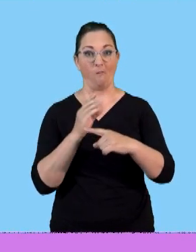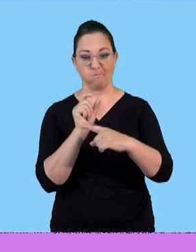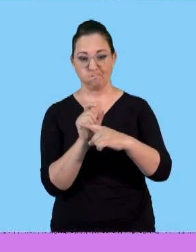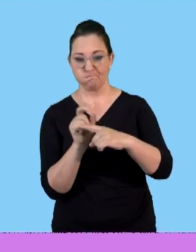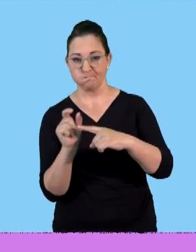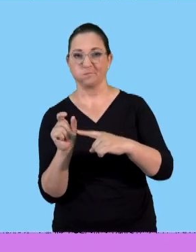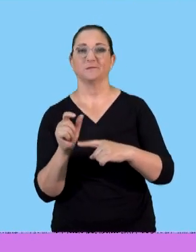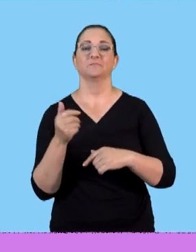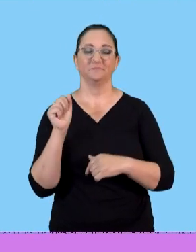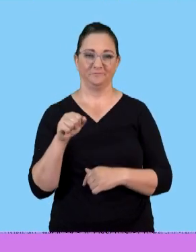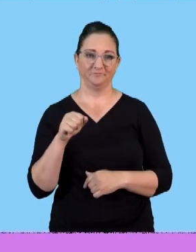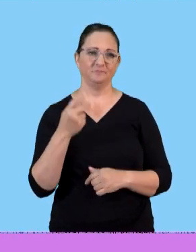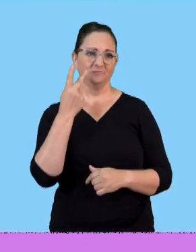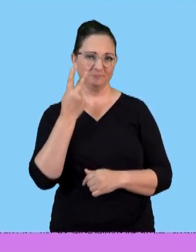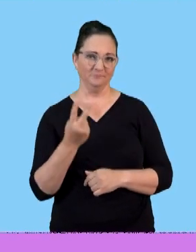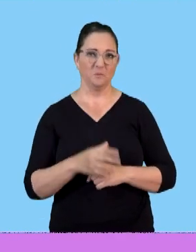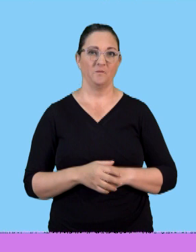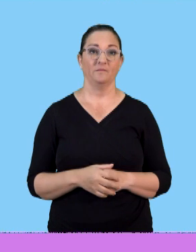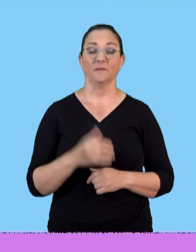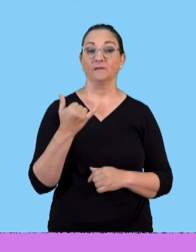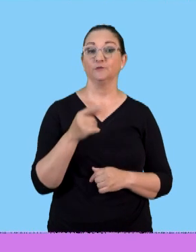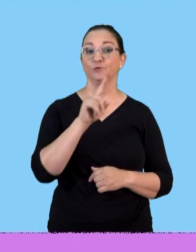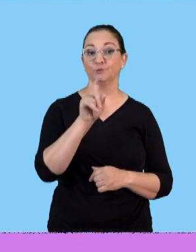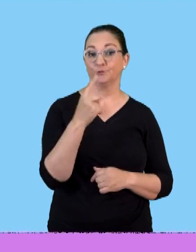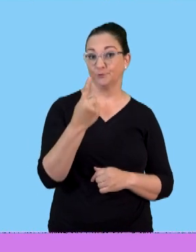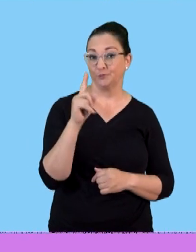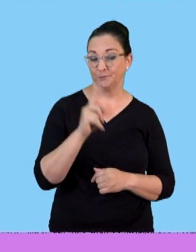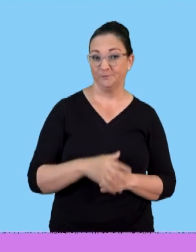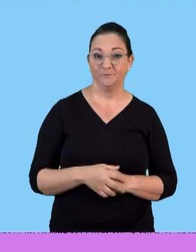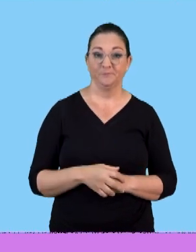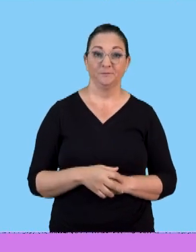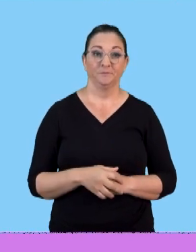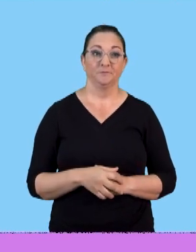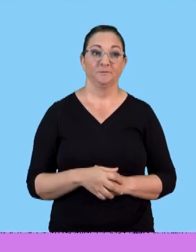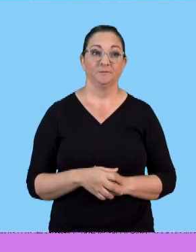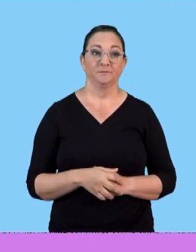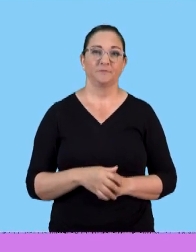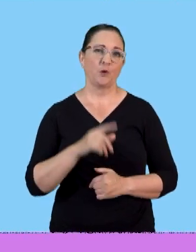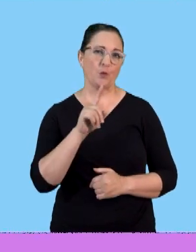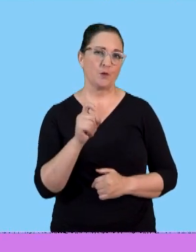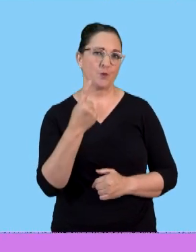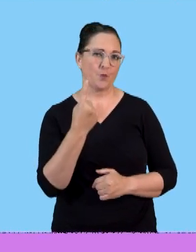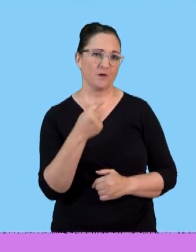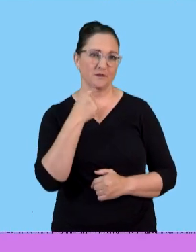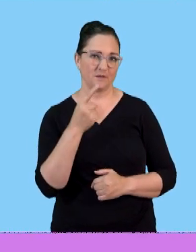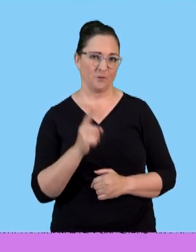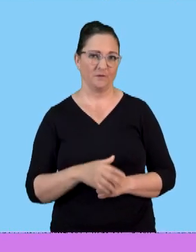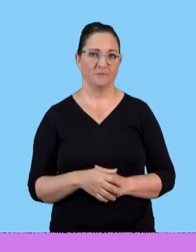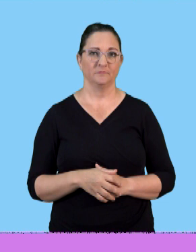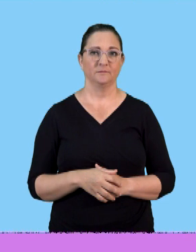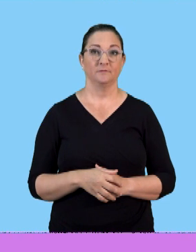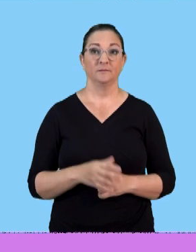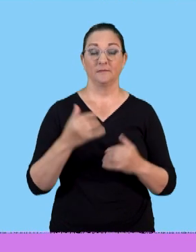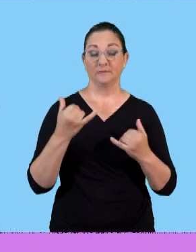is what is presented to us. Let us look at our first question. So in question number 1, we are saying